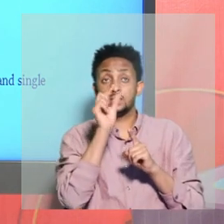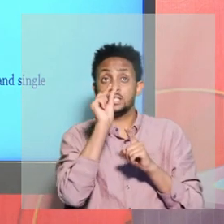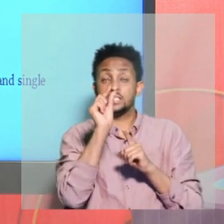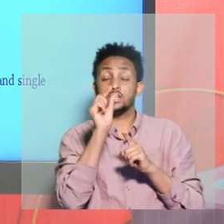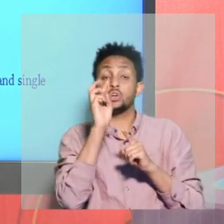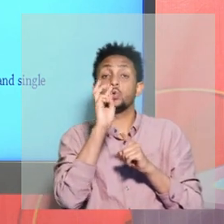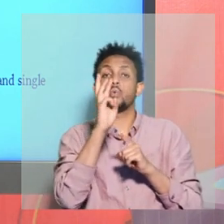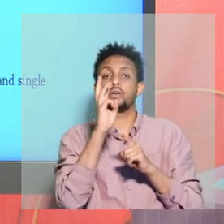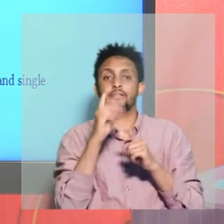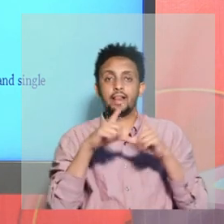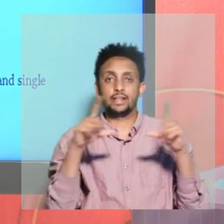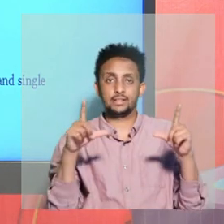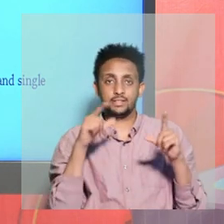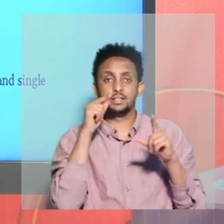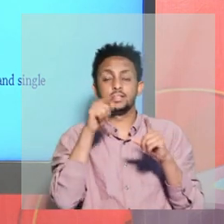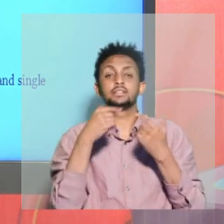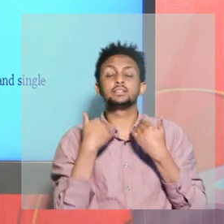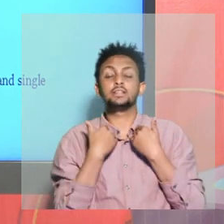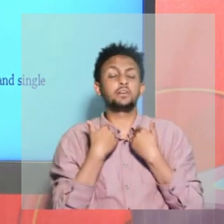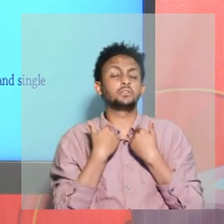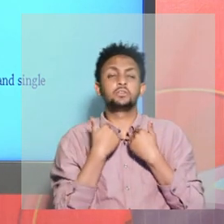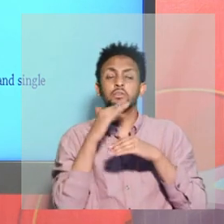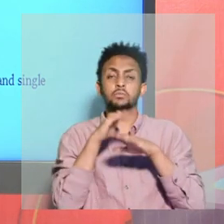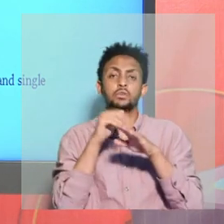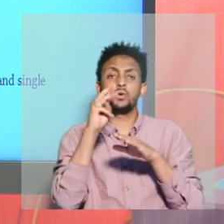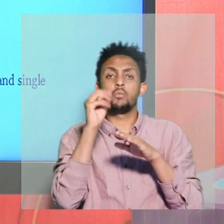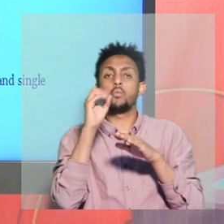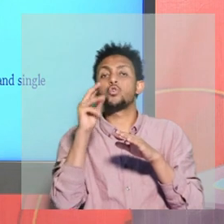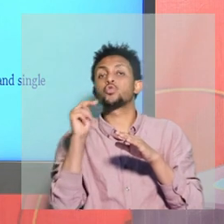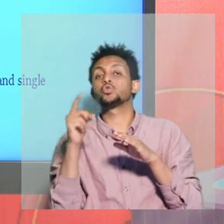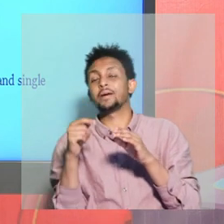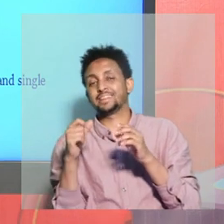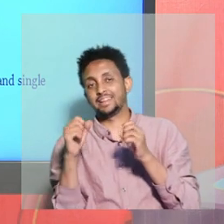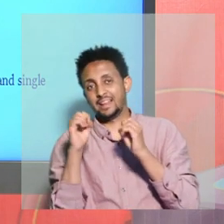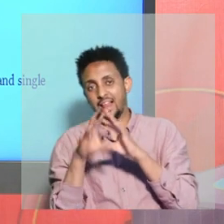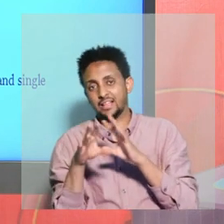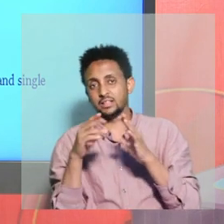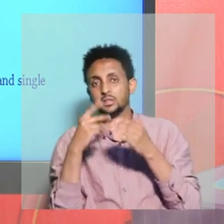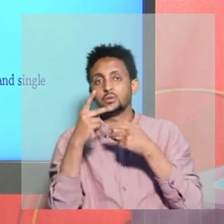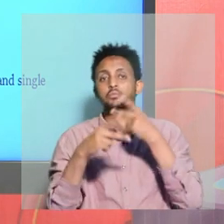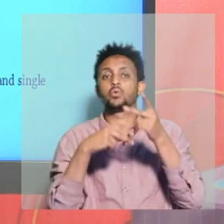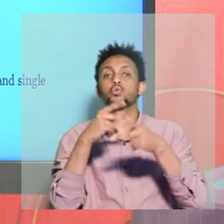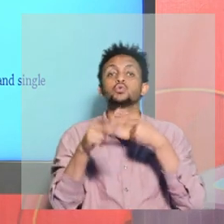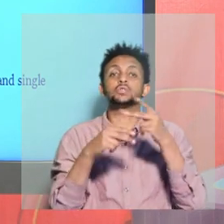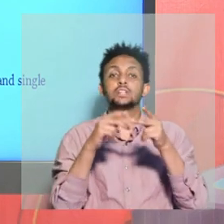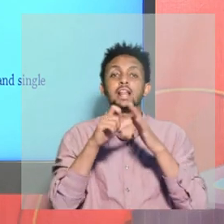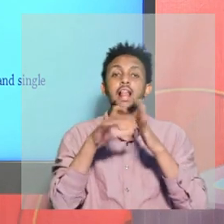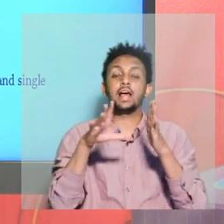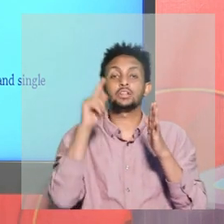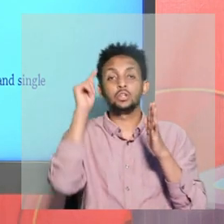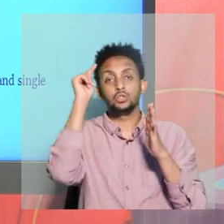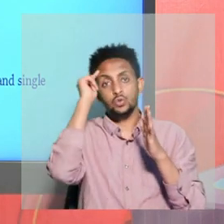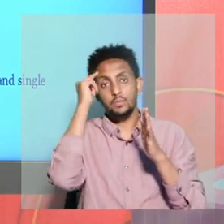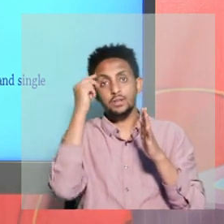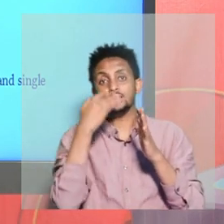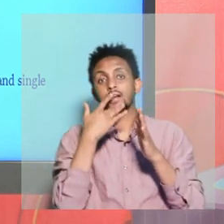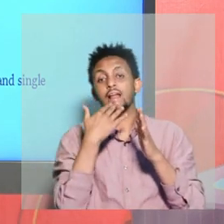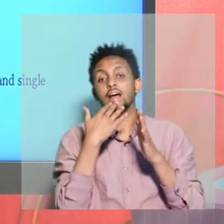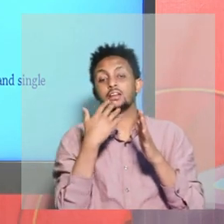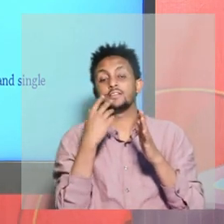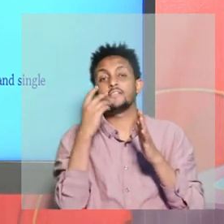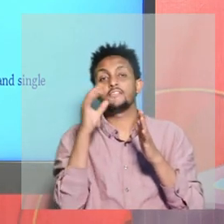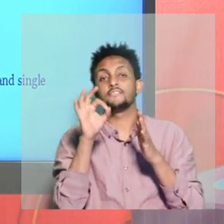single wavelength. It's known to be monochromatic light. So produce a monochromatic light, Thomas Young used color